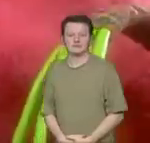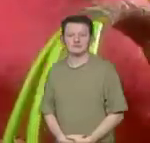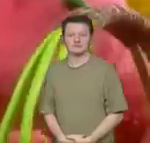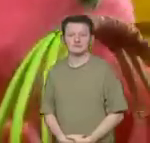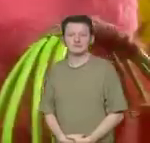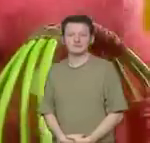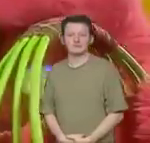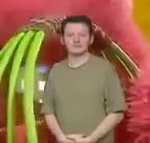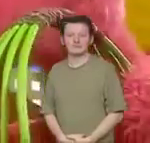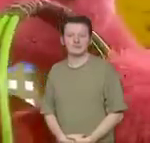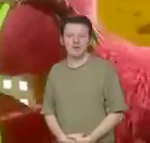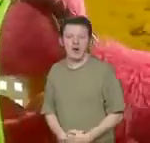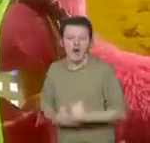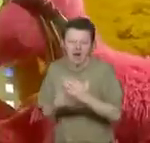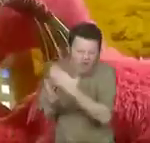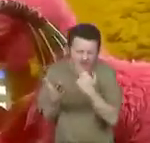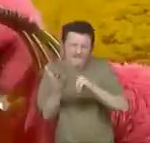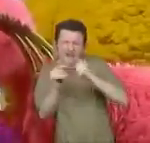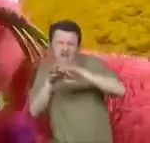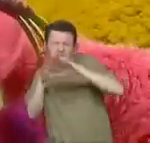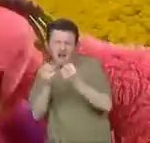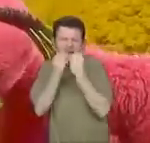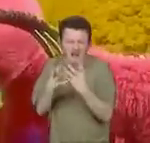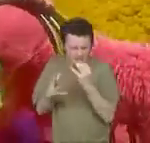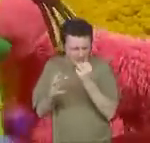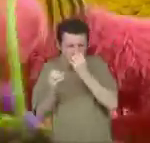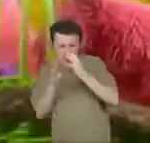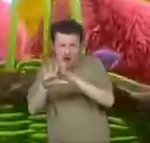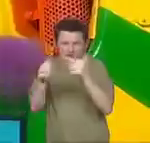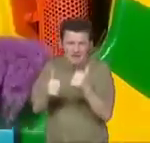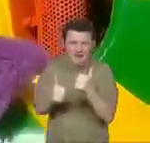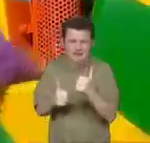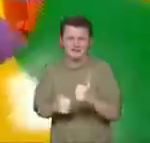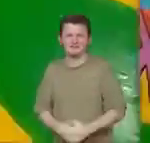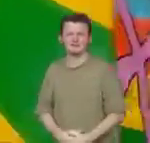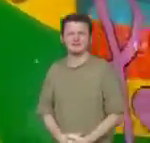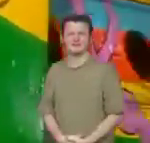Lovely juicy hoob nips for making delicious hoob nip tart.